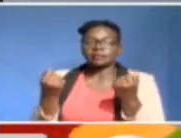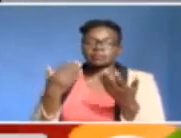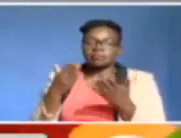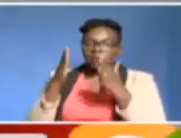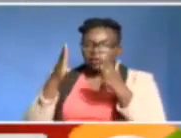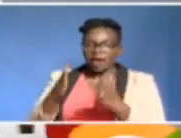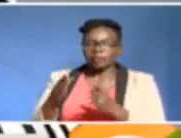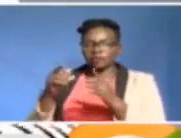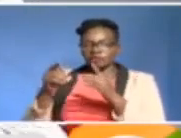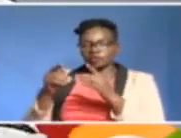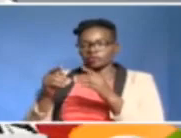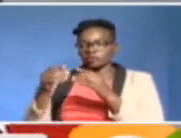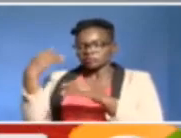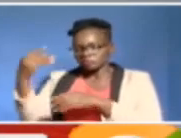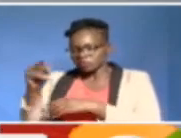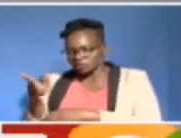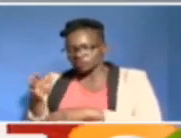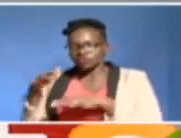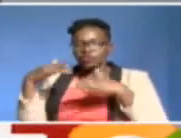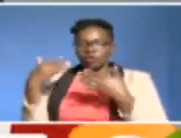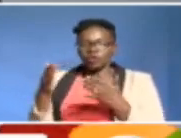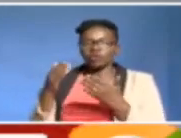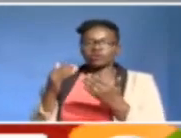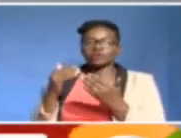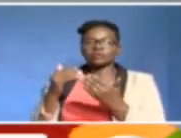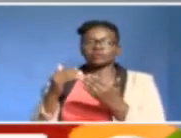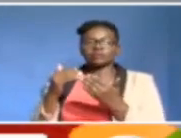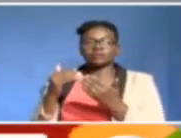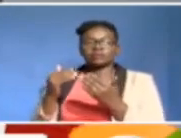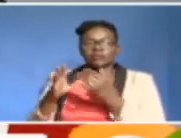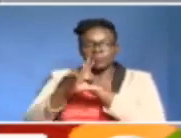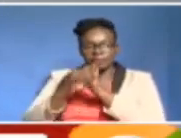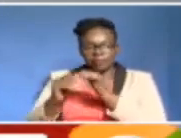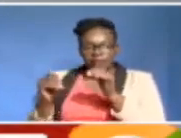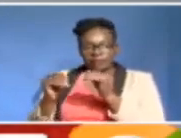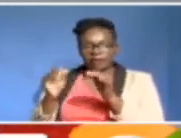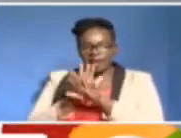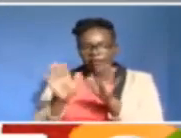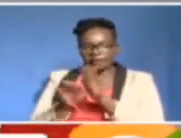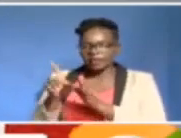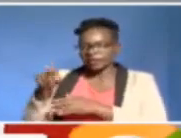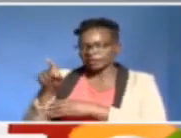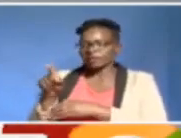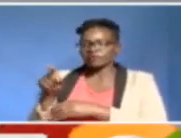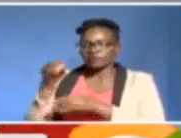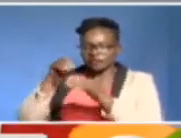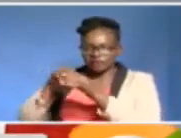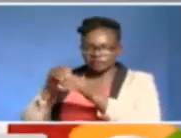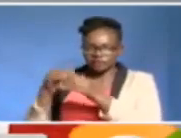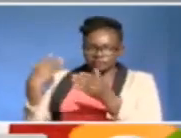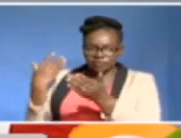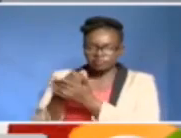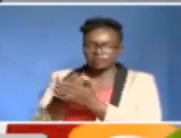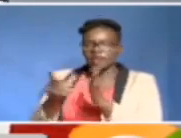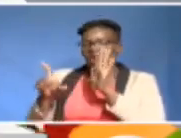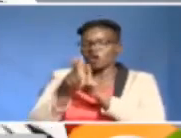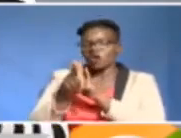or they take away everything you have ever invested in, there's no protection, there's no cover in law for you.